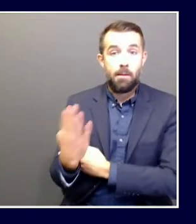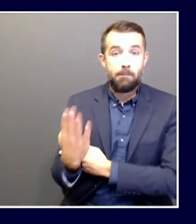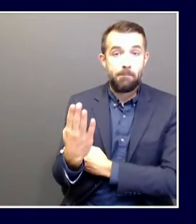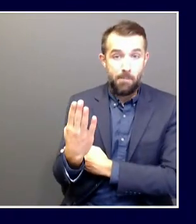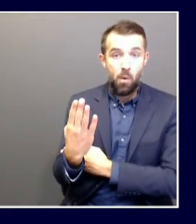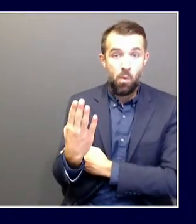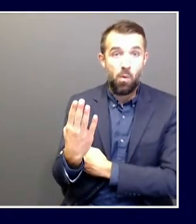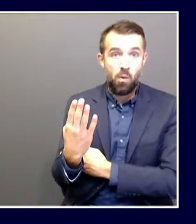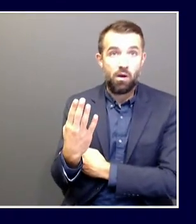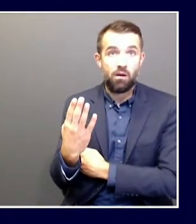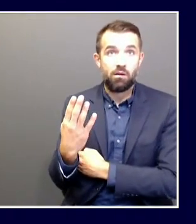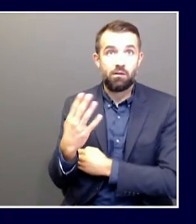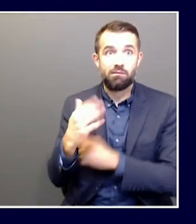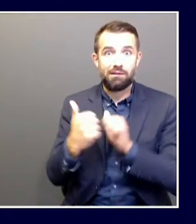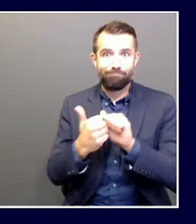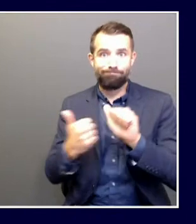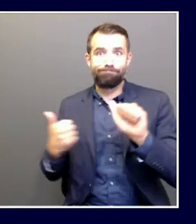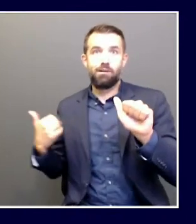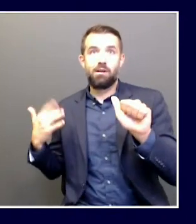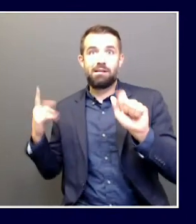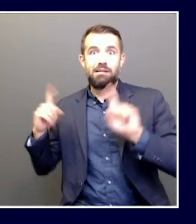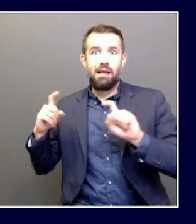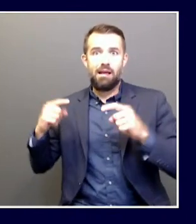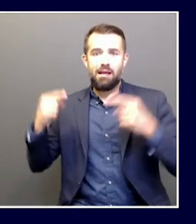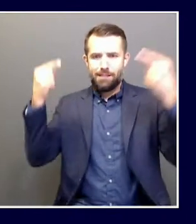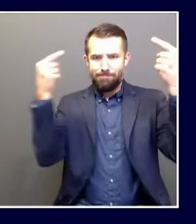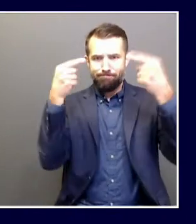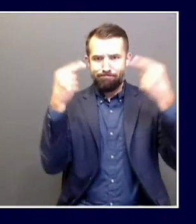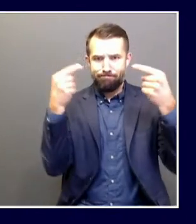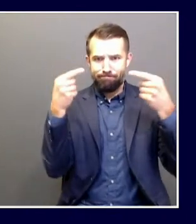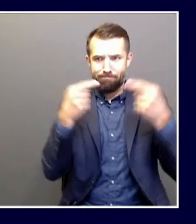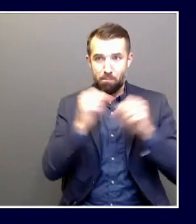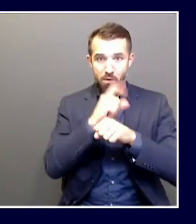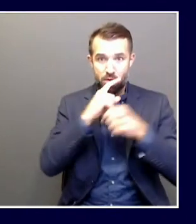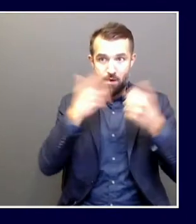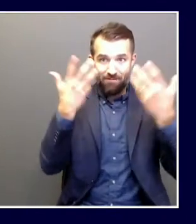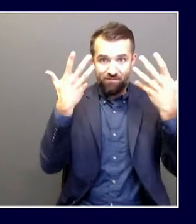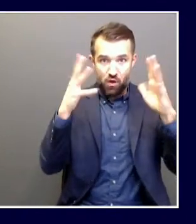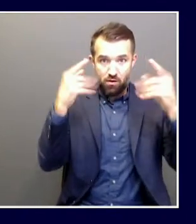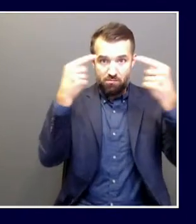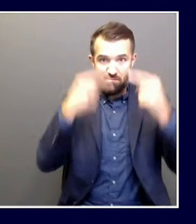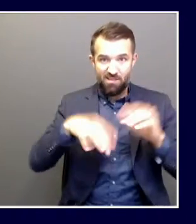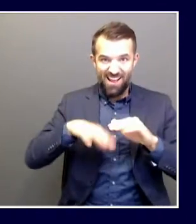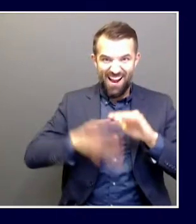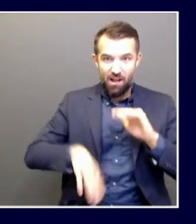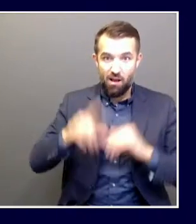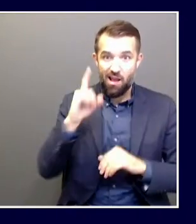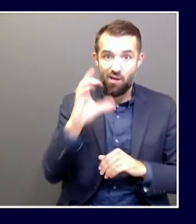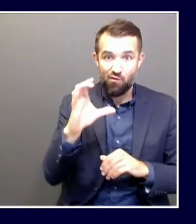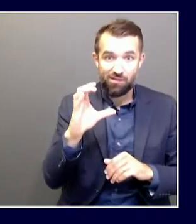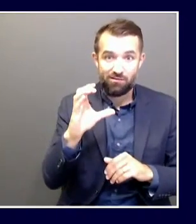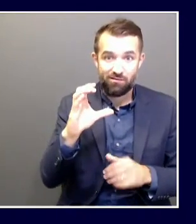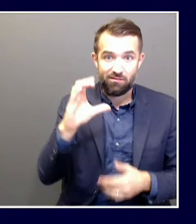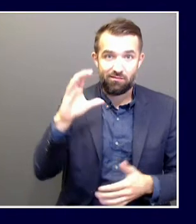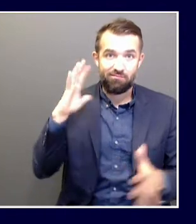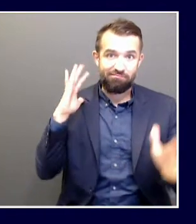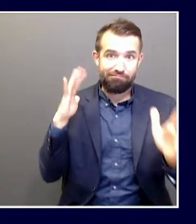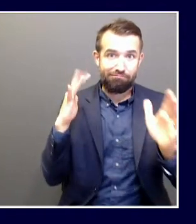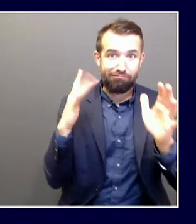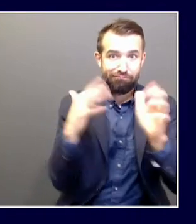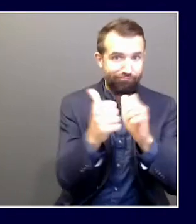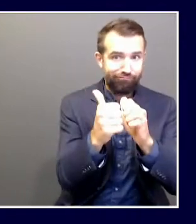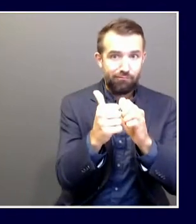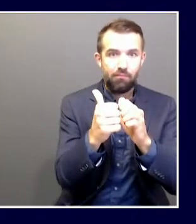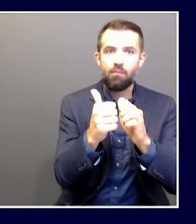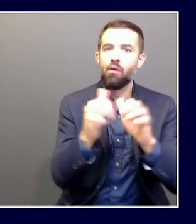in the backlog of tests that are awaiting review by Maine CDC. That is a substantial reduction from 1 week ago when the